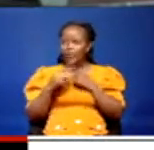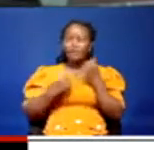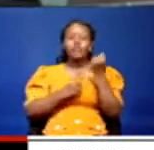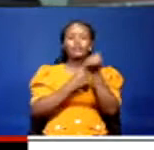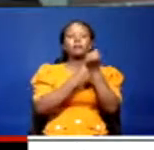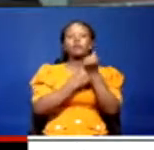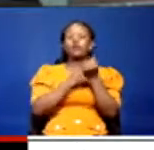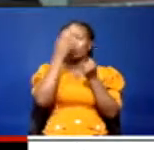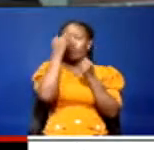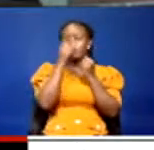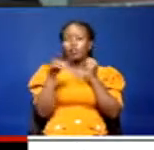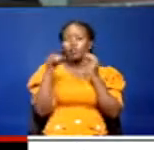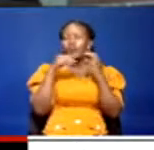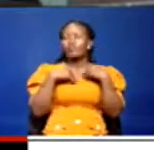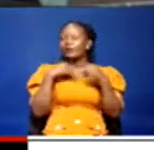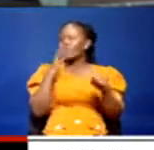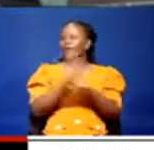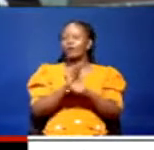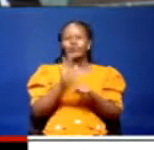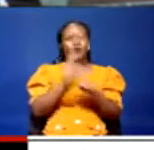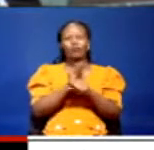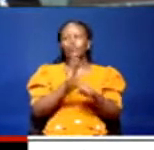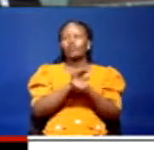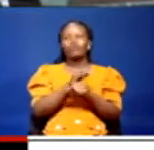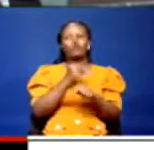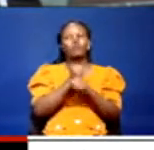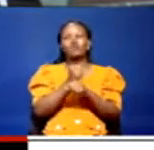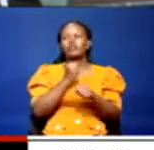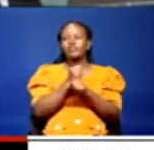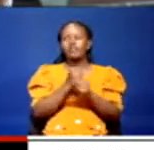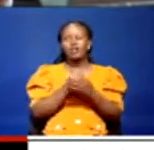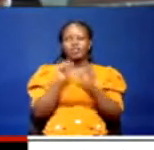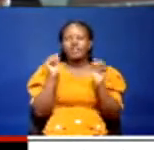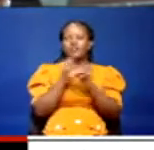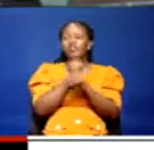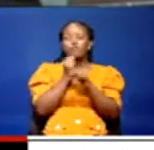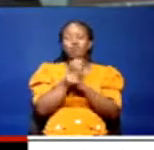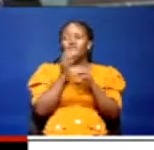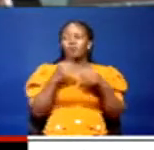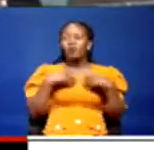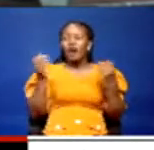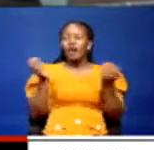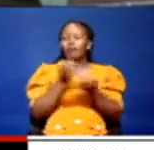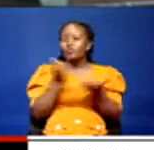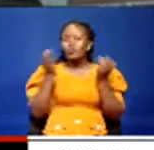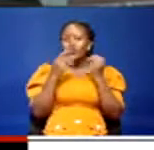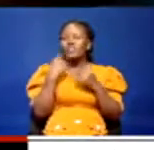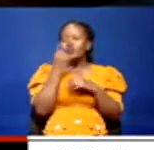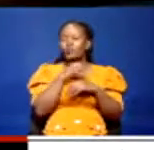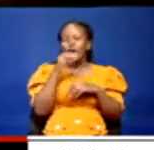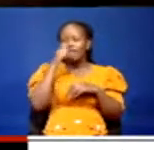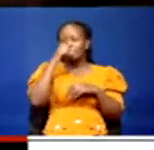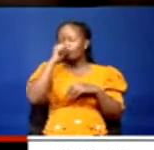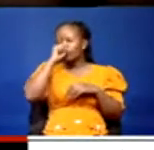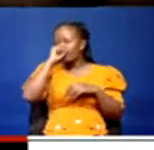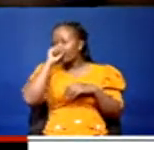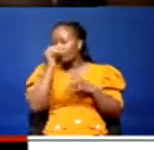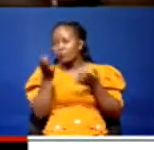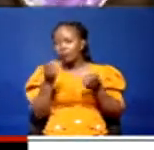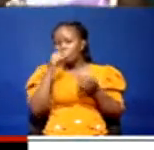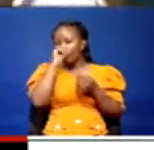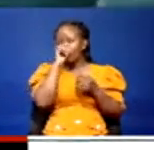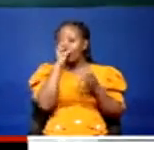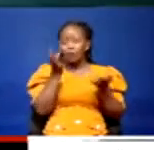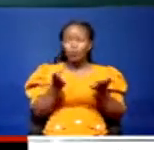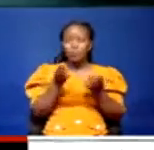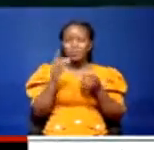in this country to be done of values. We cannot afford to have children in the streets in the 21st century, whether it is Nairobi or in Mombasa. And this is a country